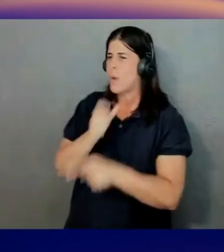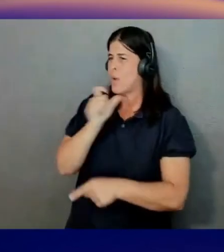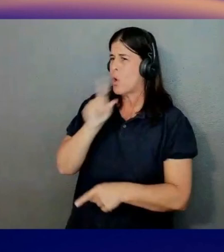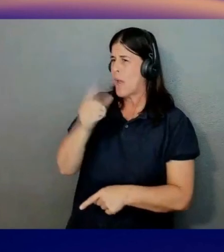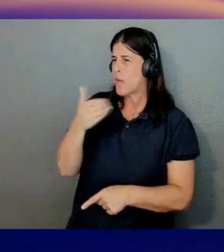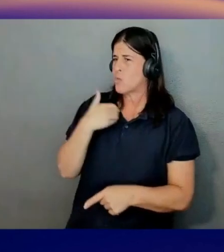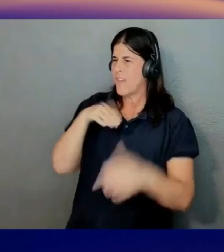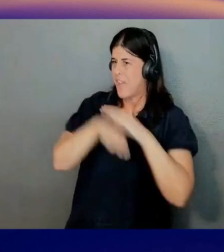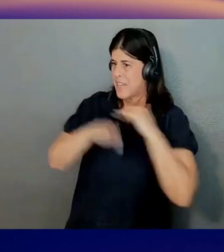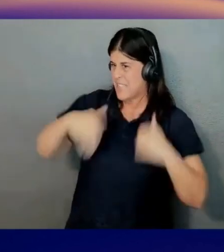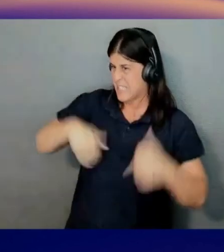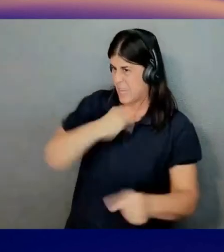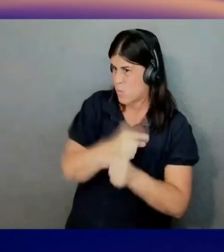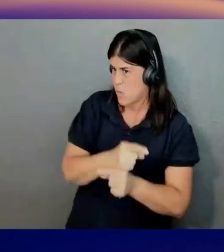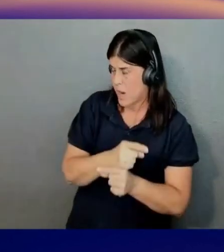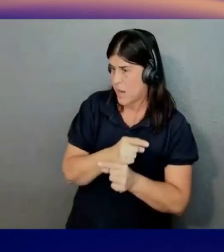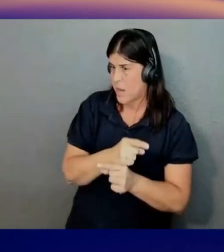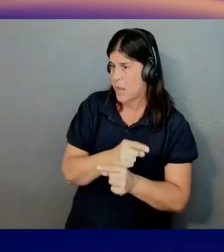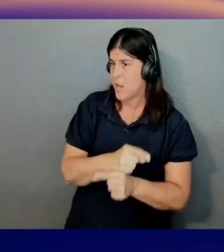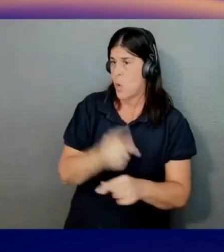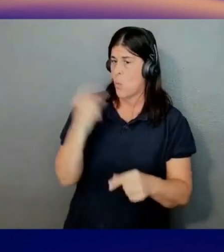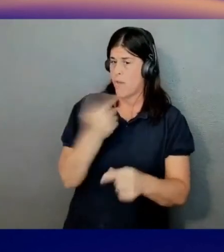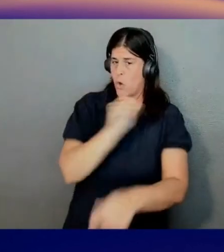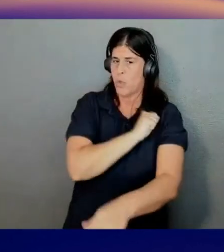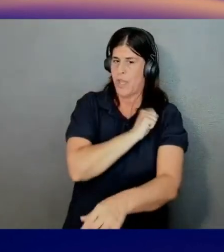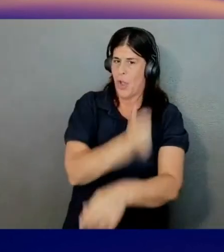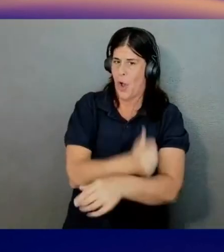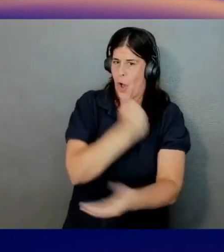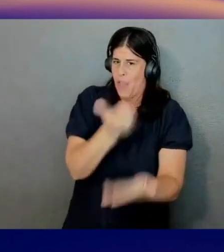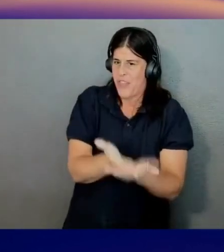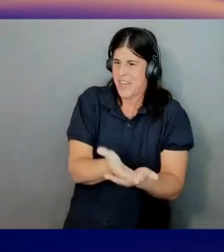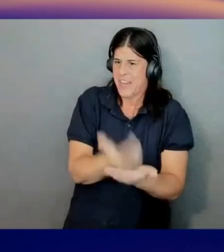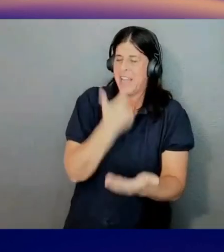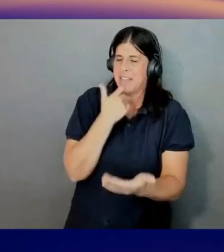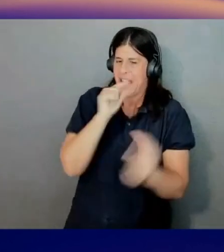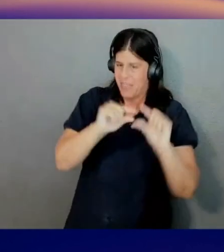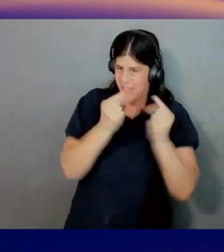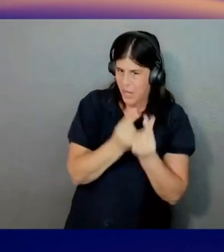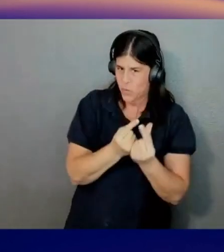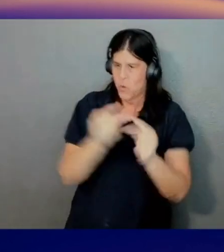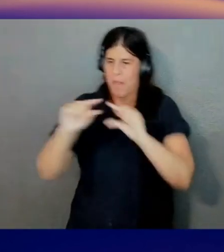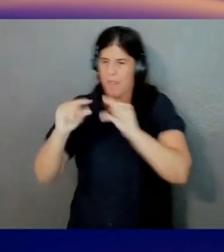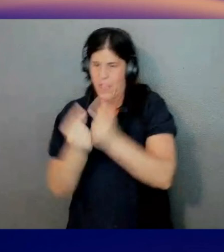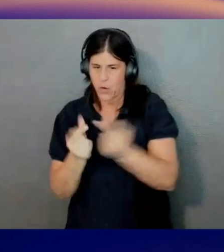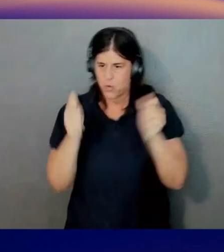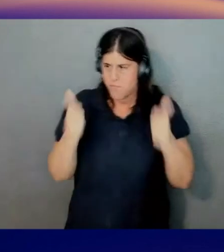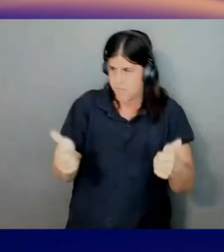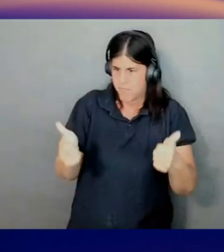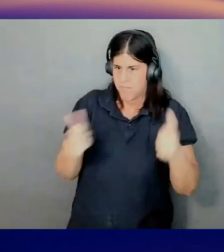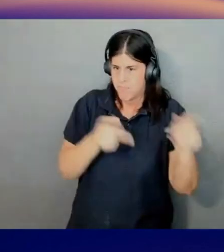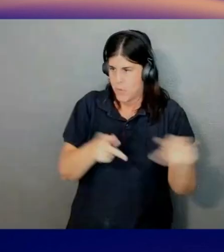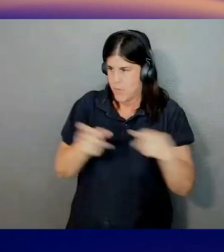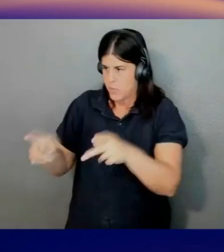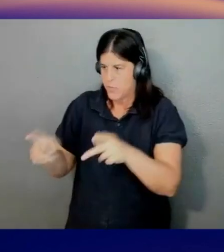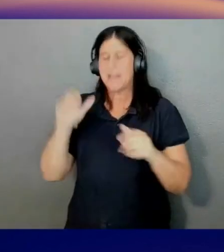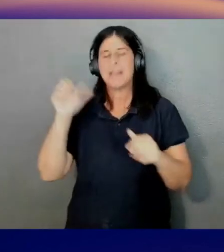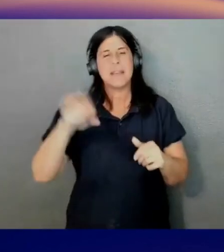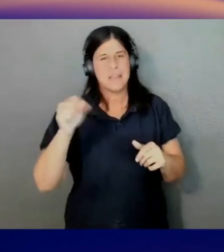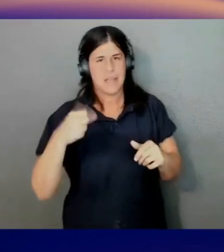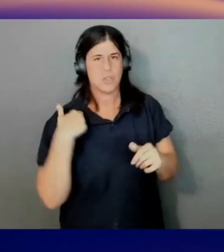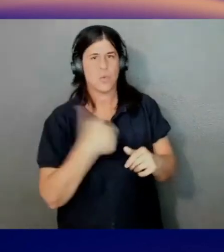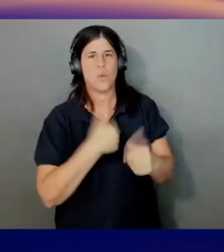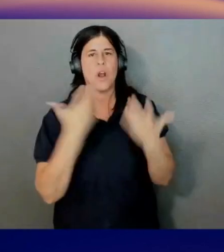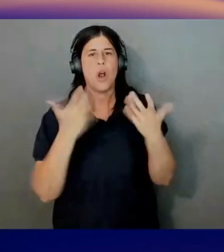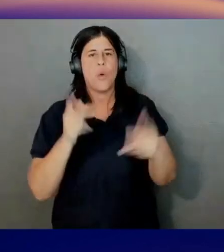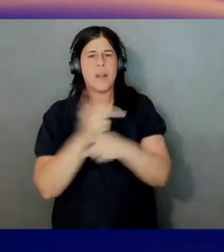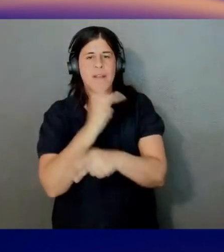yet. We've only authenticated and said Yeah. like this group Right. is this group. We've created Yeah. those controls. We created a configuration controls